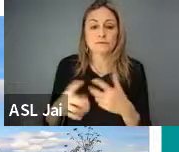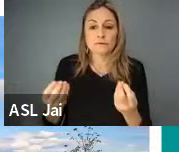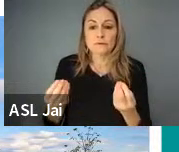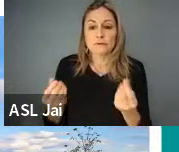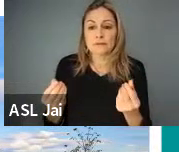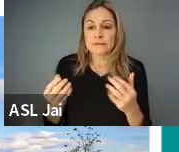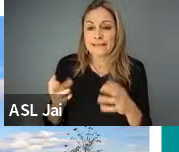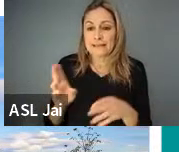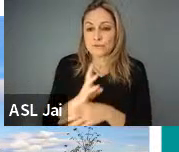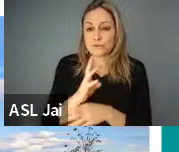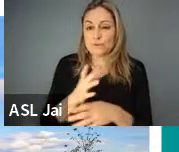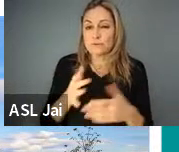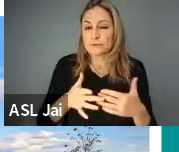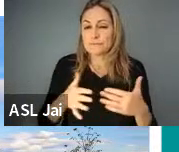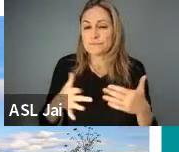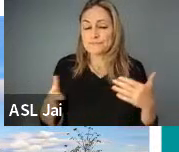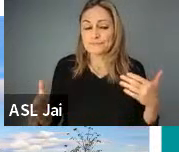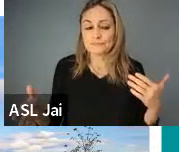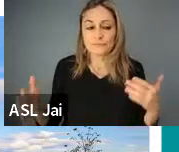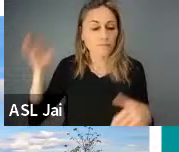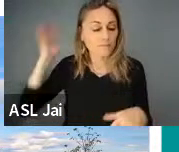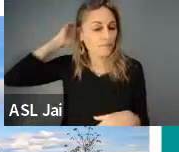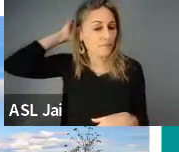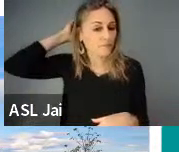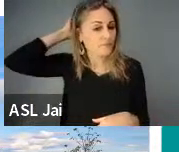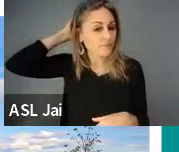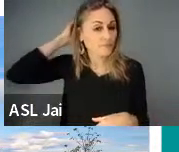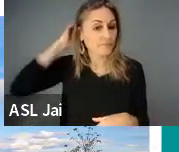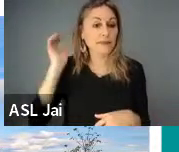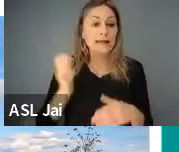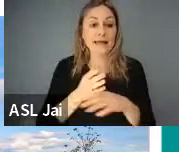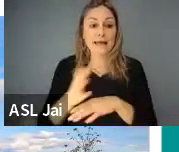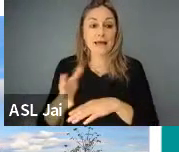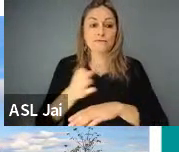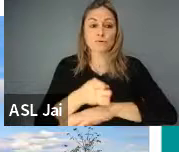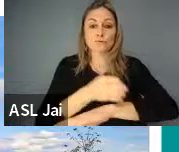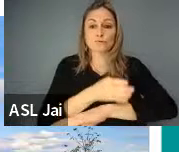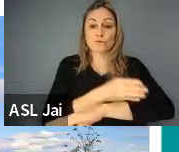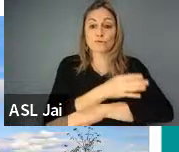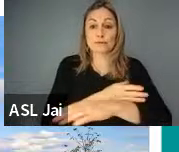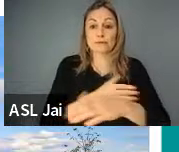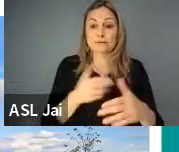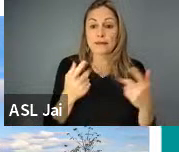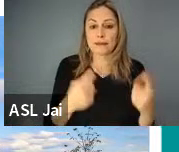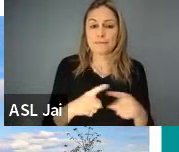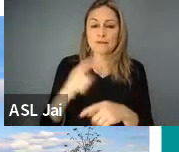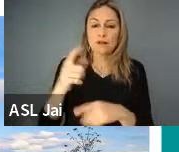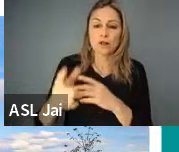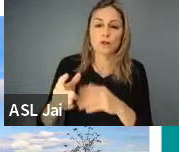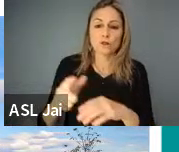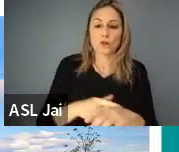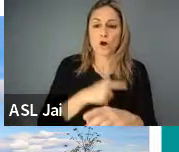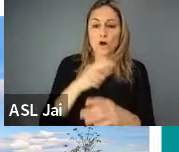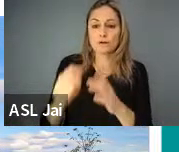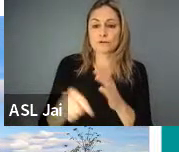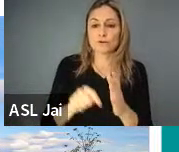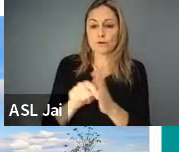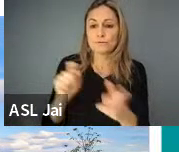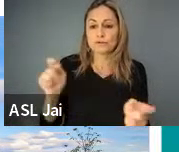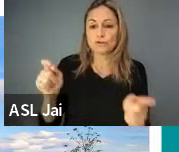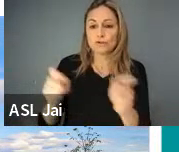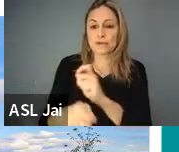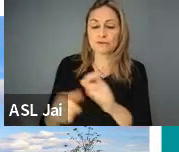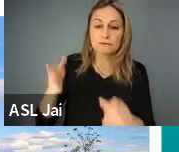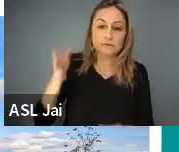so forth? That is after improvements are constructed. What are those long-term changes? Could be